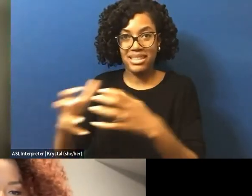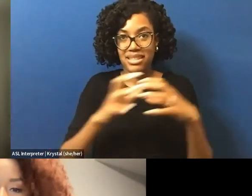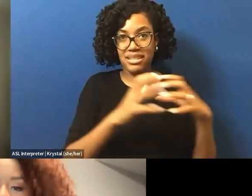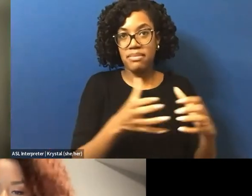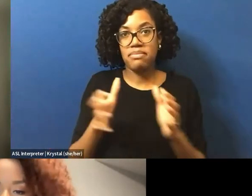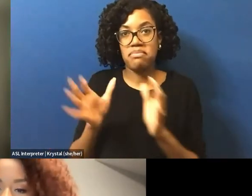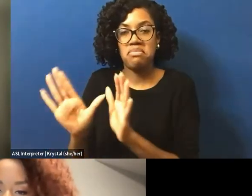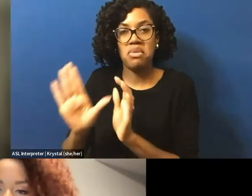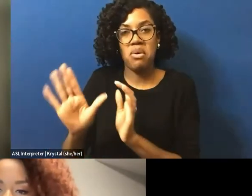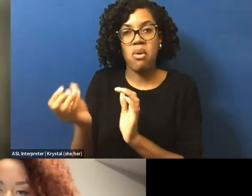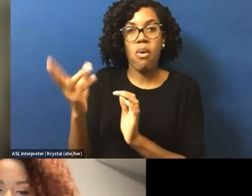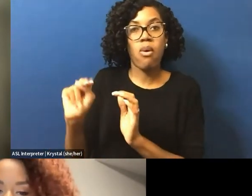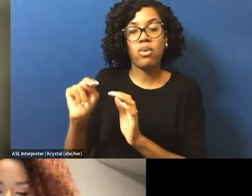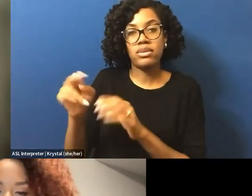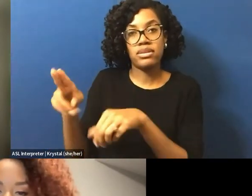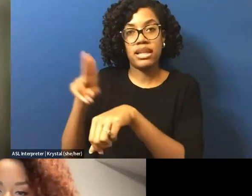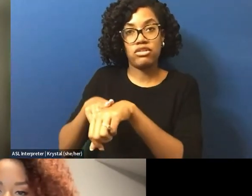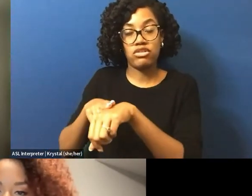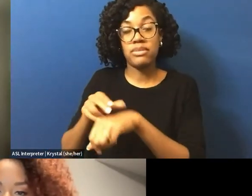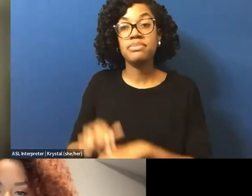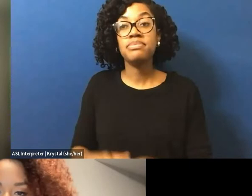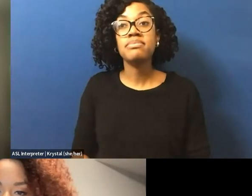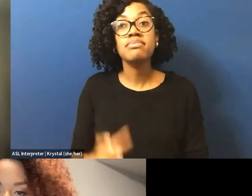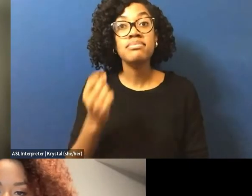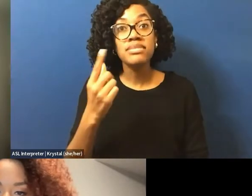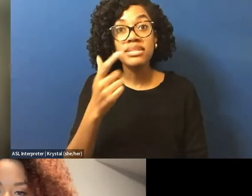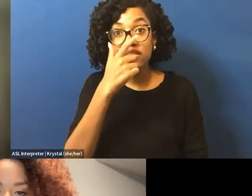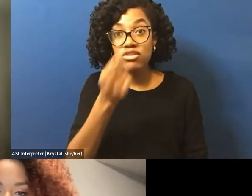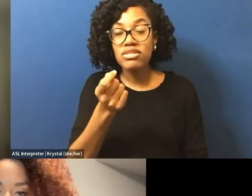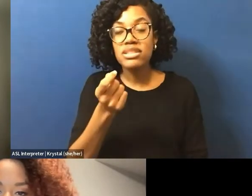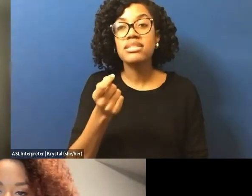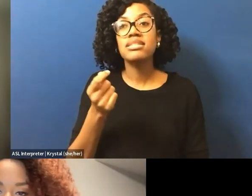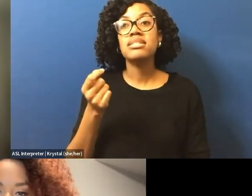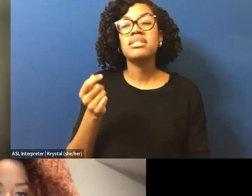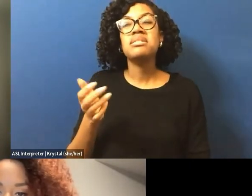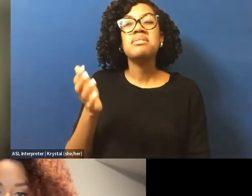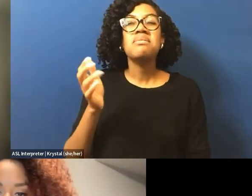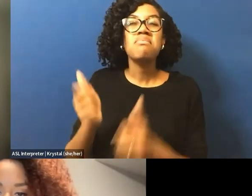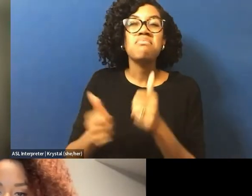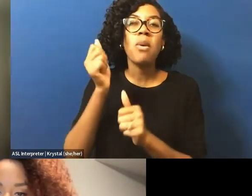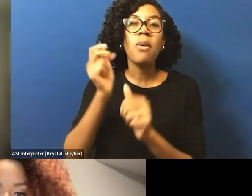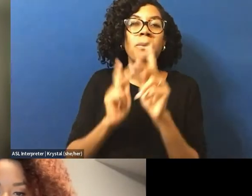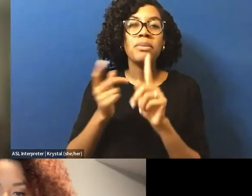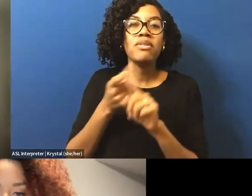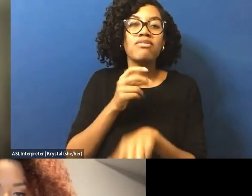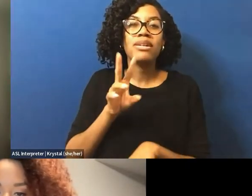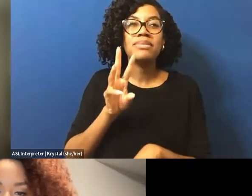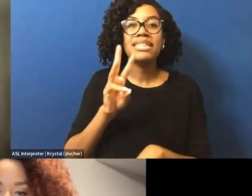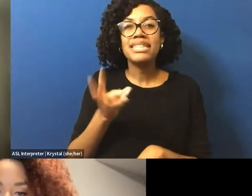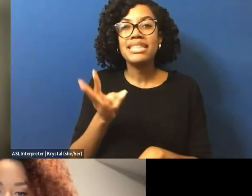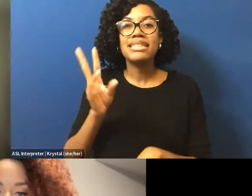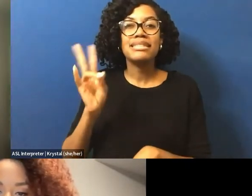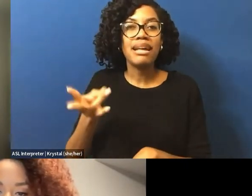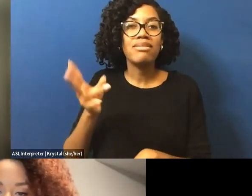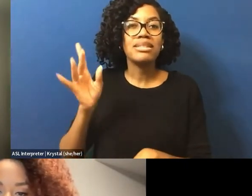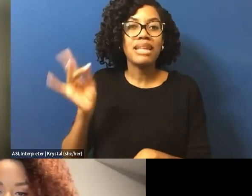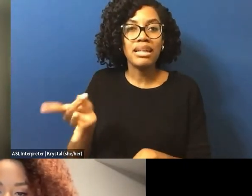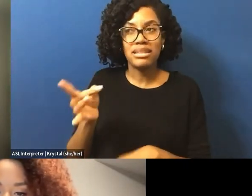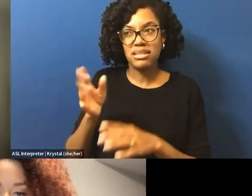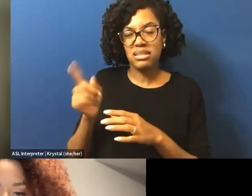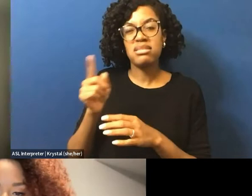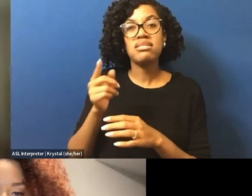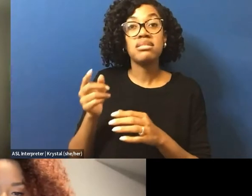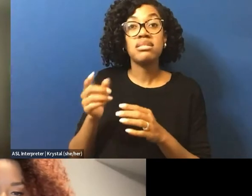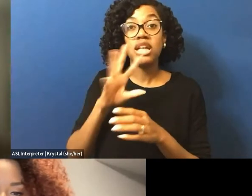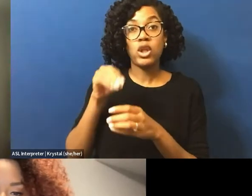that. And most people that you talk to in the 60s, 70s, 80s, including some of these Black power luminaries that I'm talking